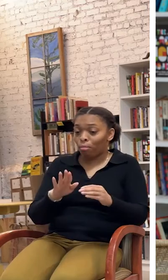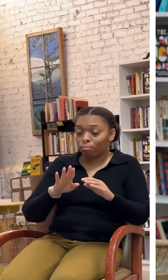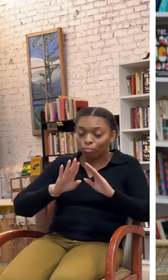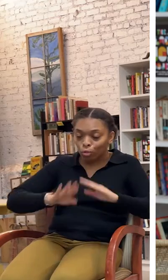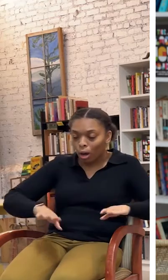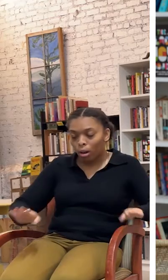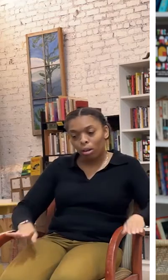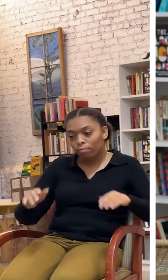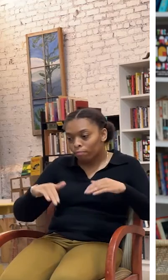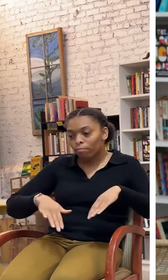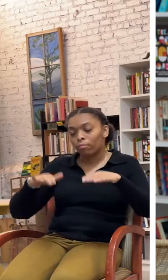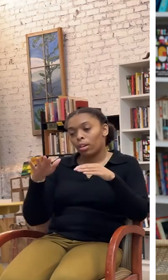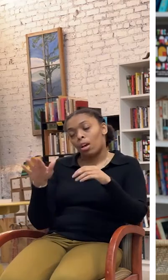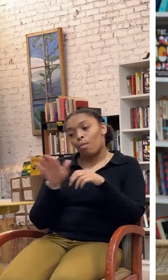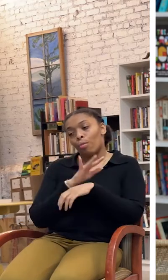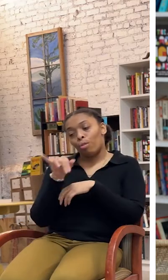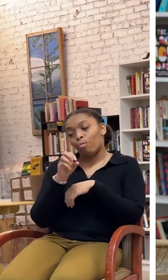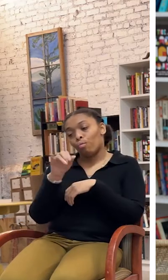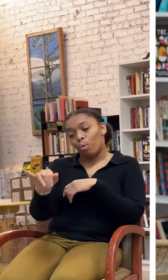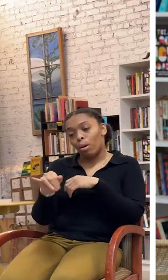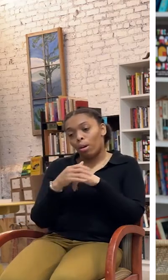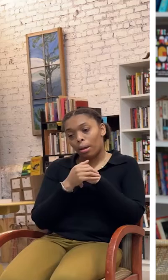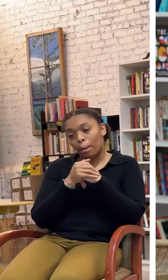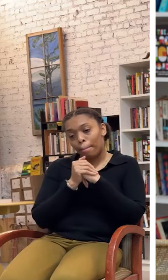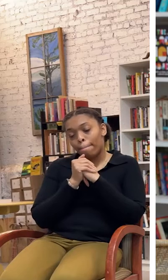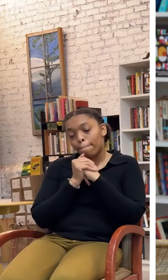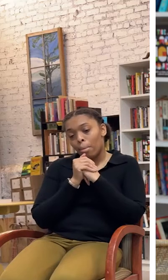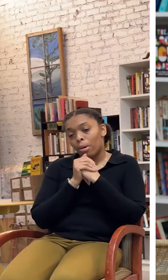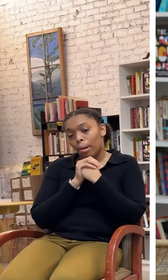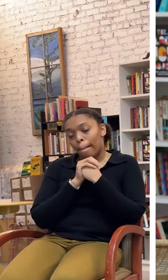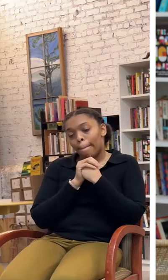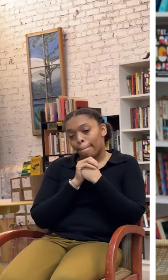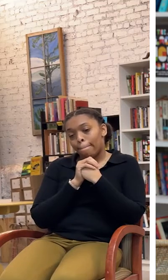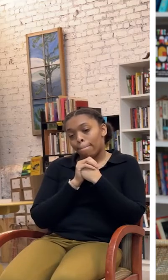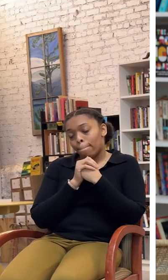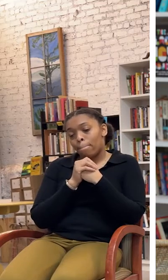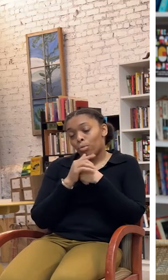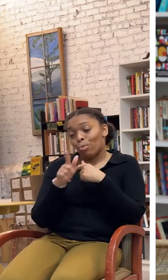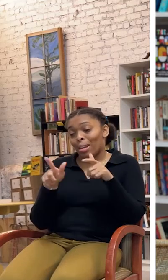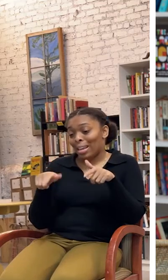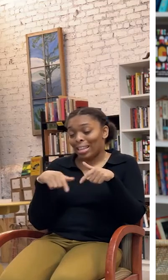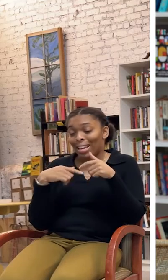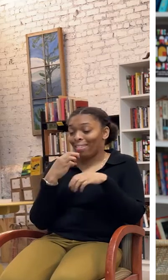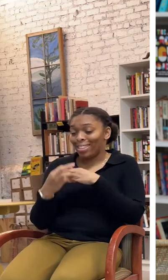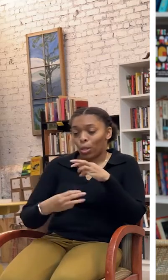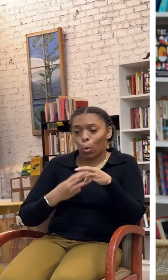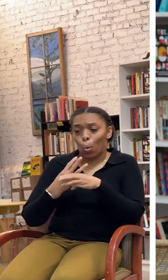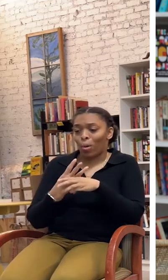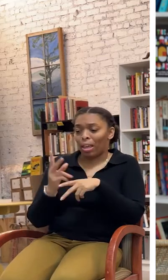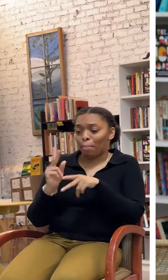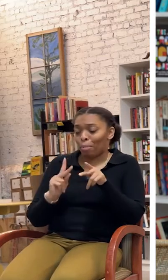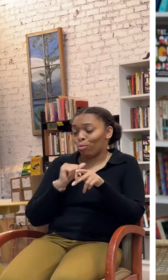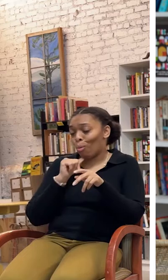of joy and those types of things. It's coming into the reality that she's in a place in a world that doesn't love her and the people like her back. And that's all